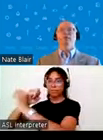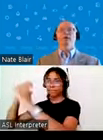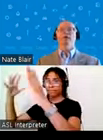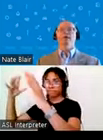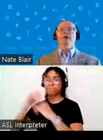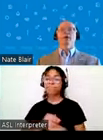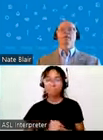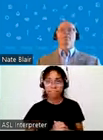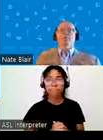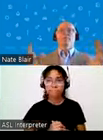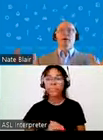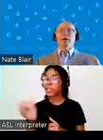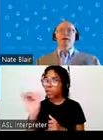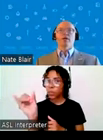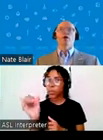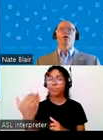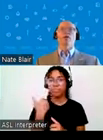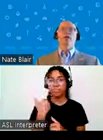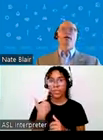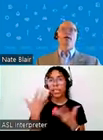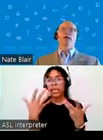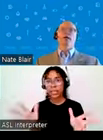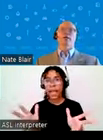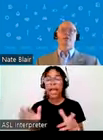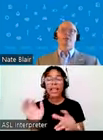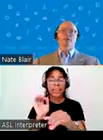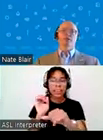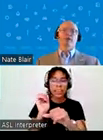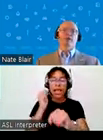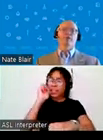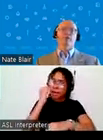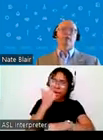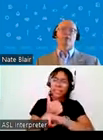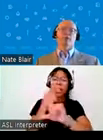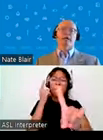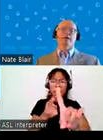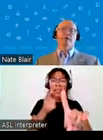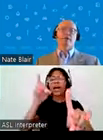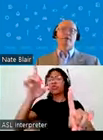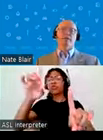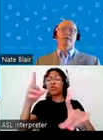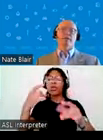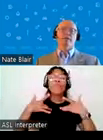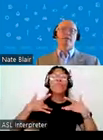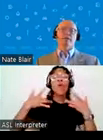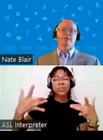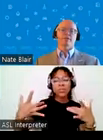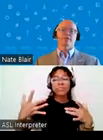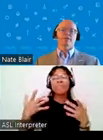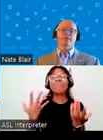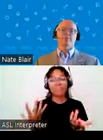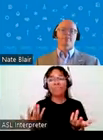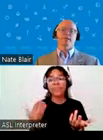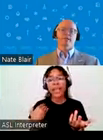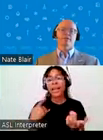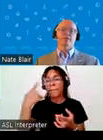where we wanna go and the results that we really wanna present from this scenario analysis in the